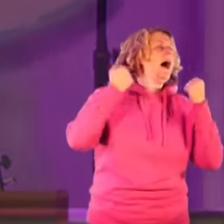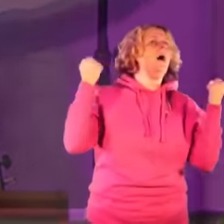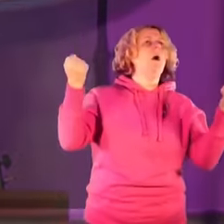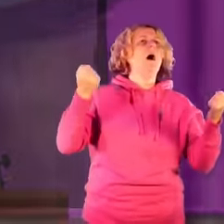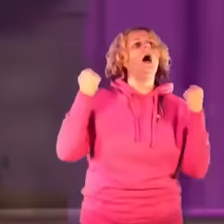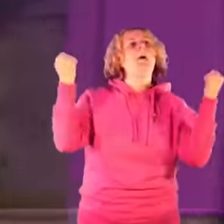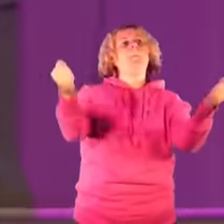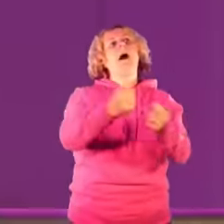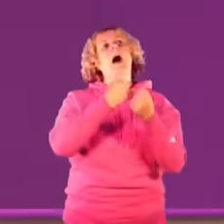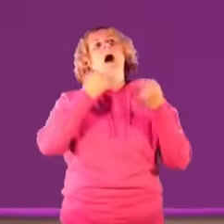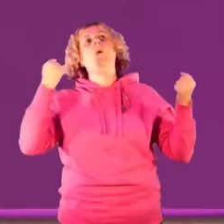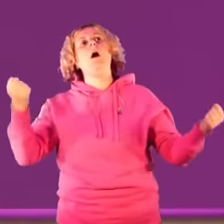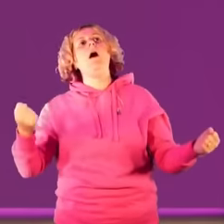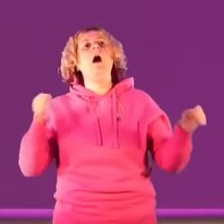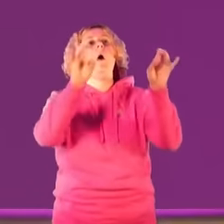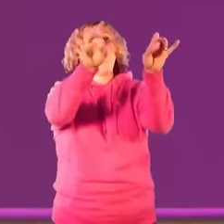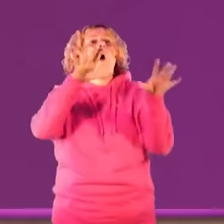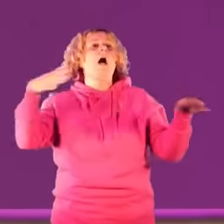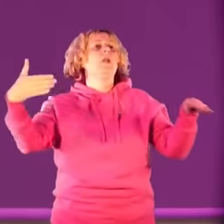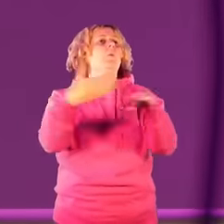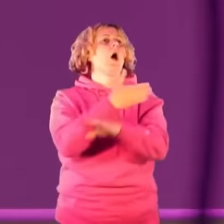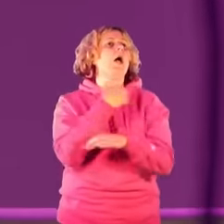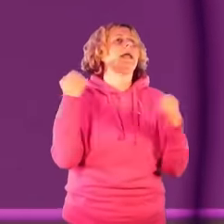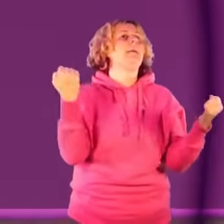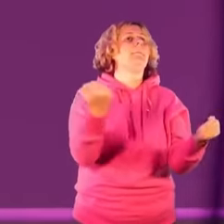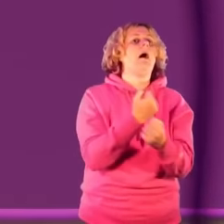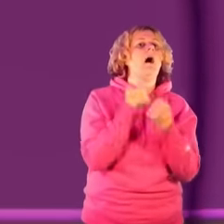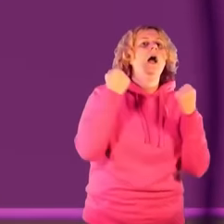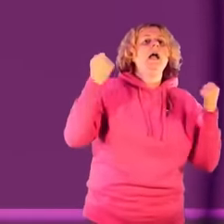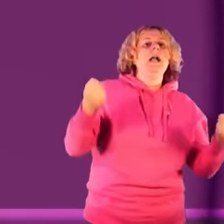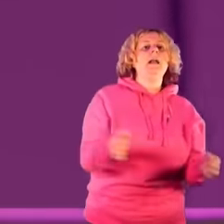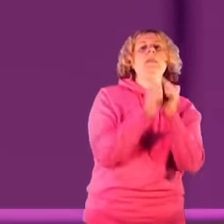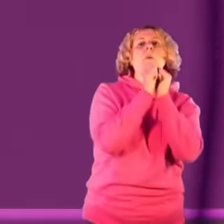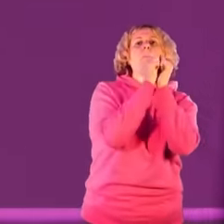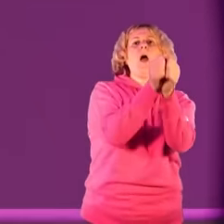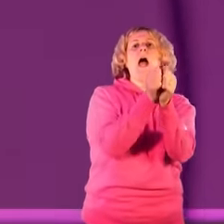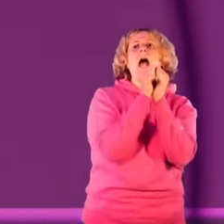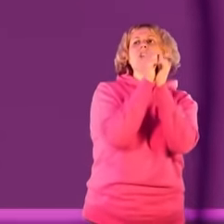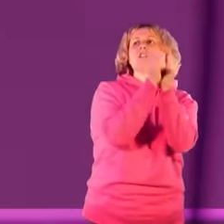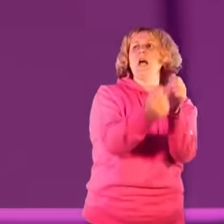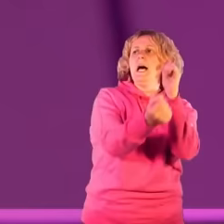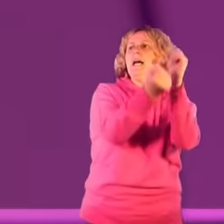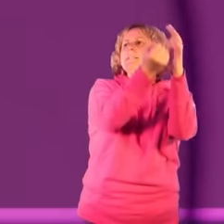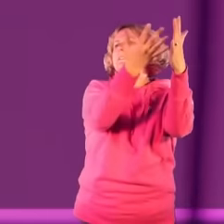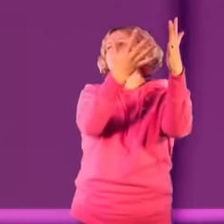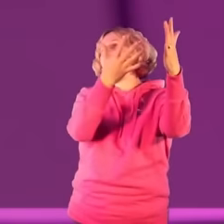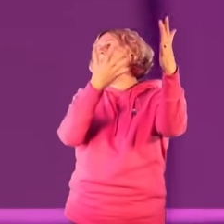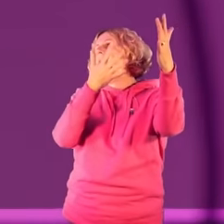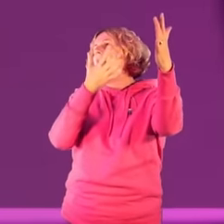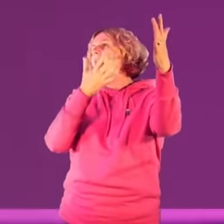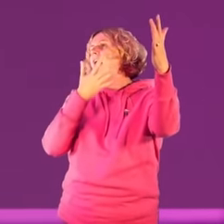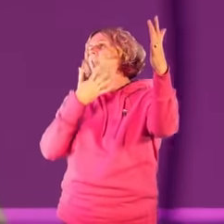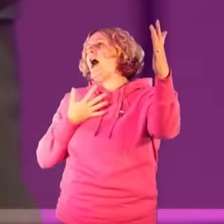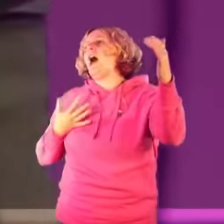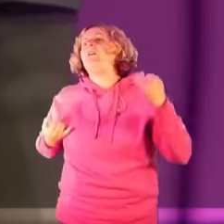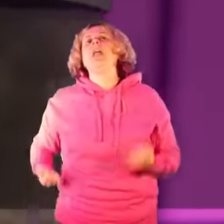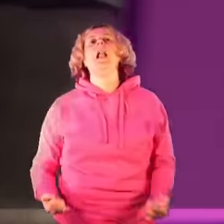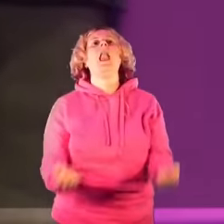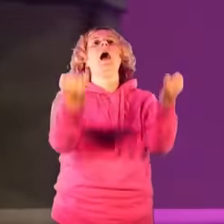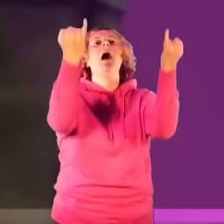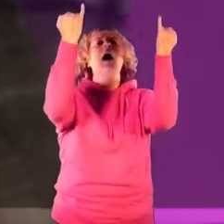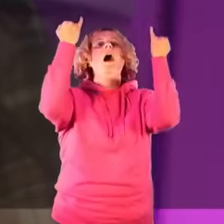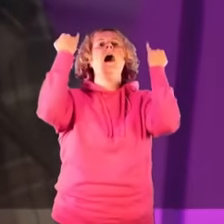is power, power, wonder-working power in the precious blood of